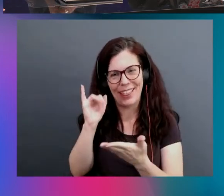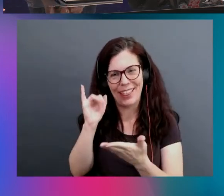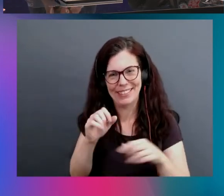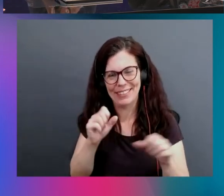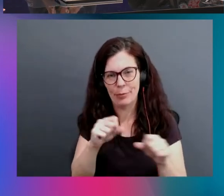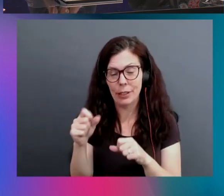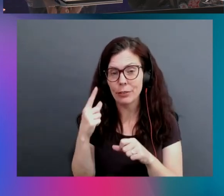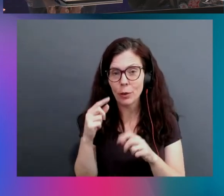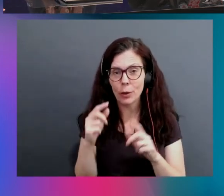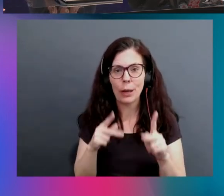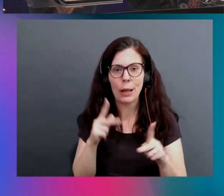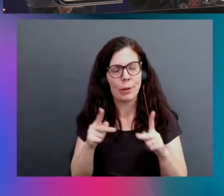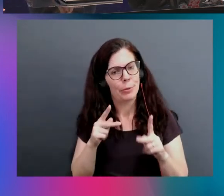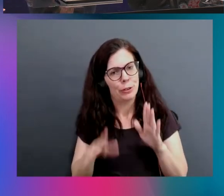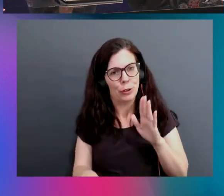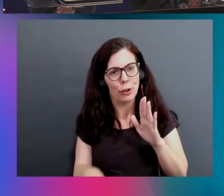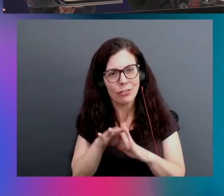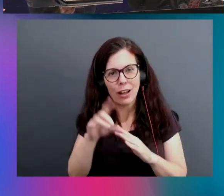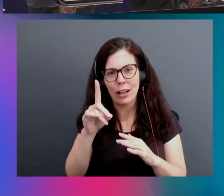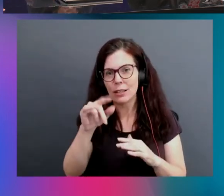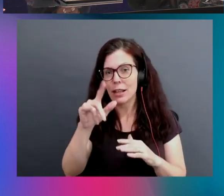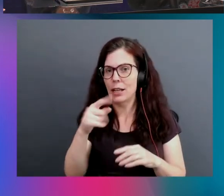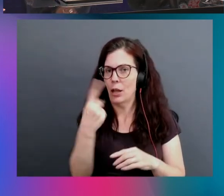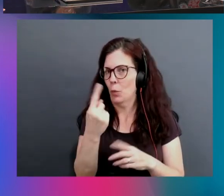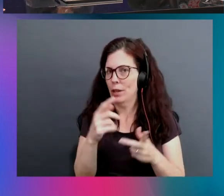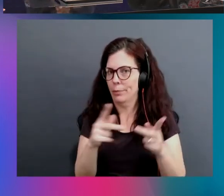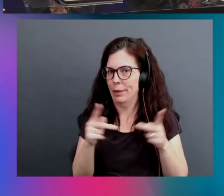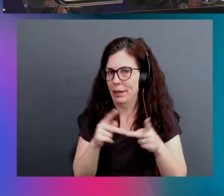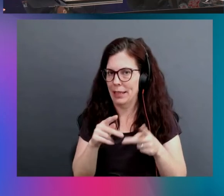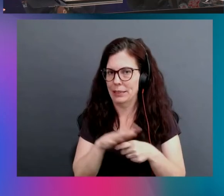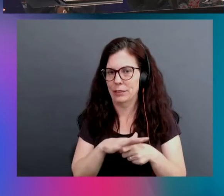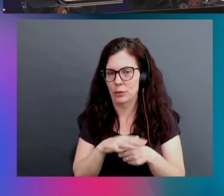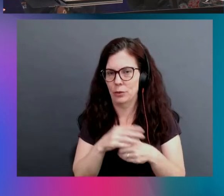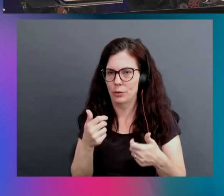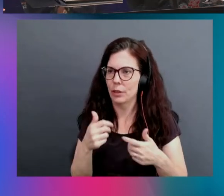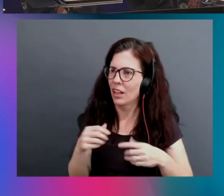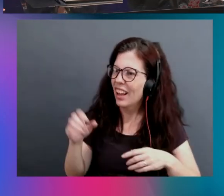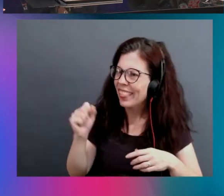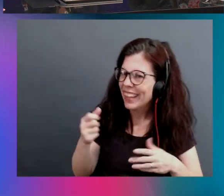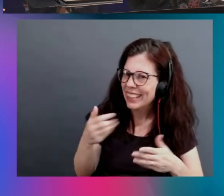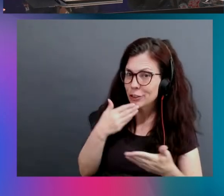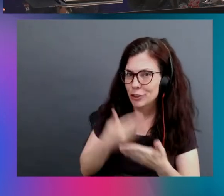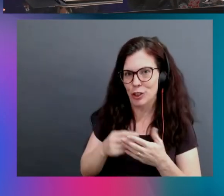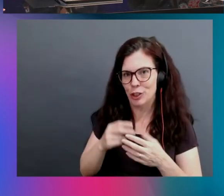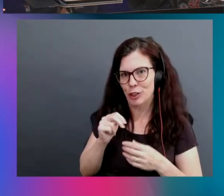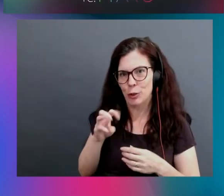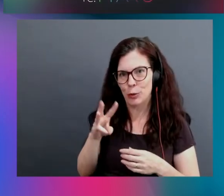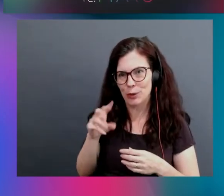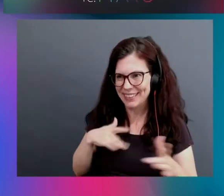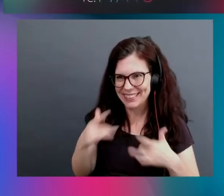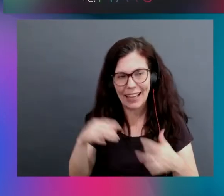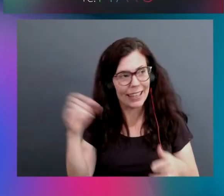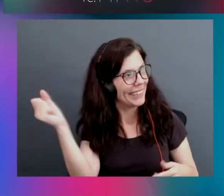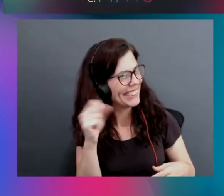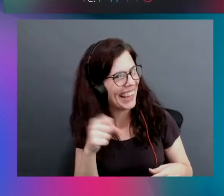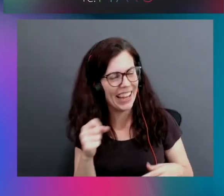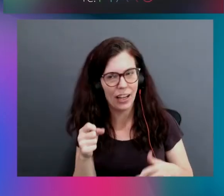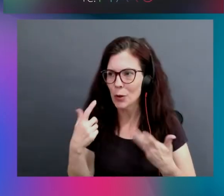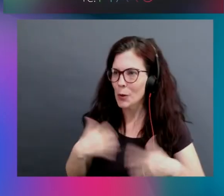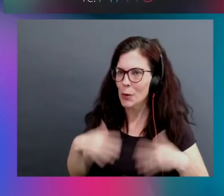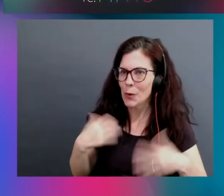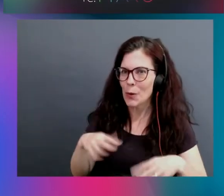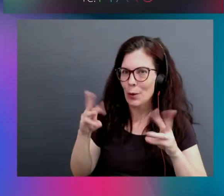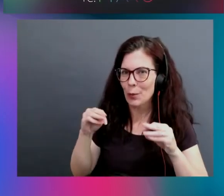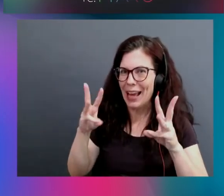to find all the data in one place. So this is breaking news. This is exciting. You're right? Marketplace in this.